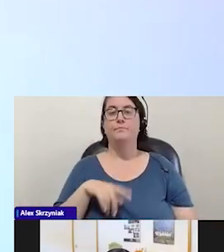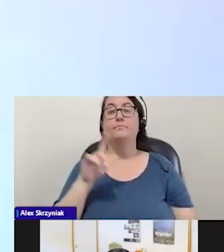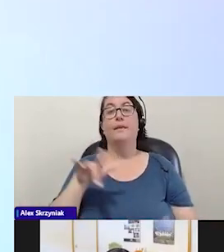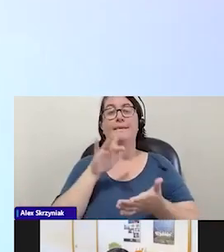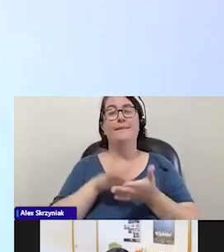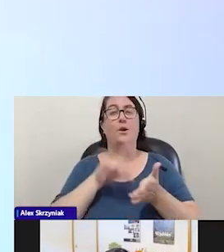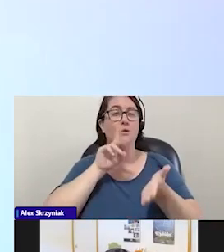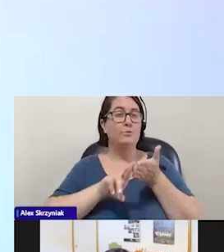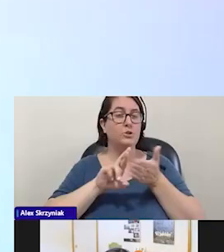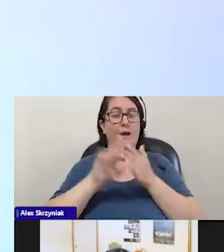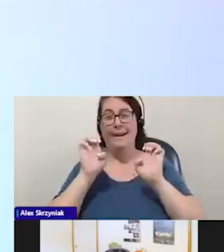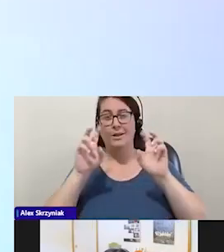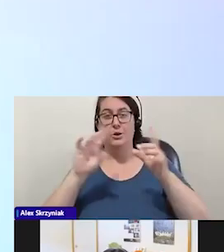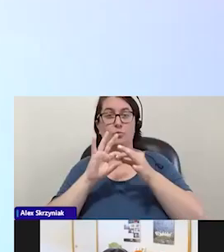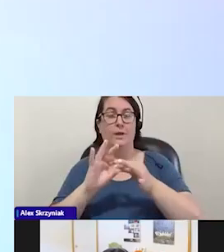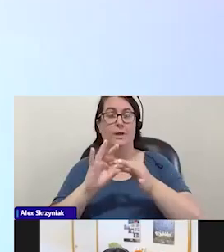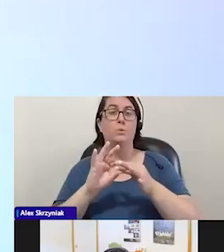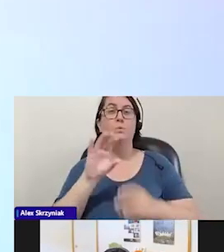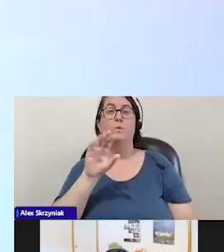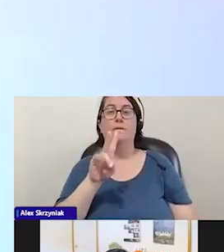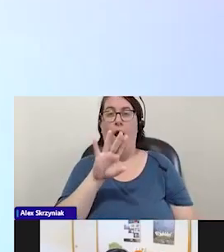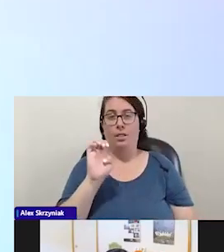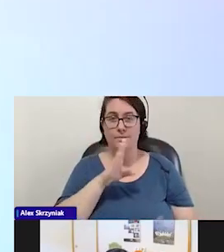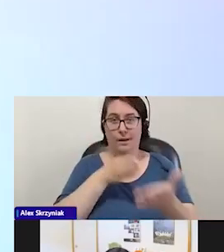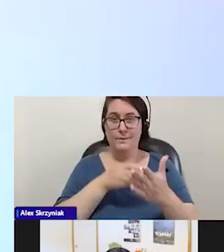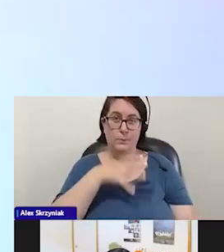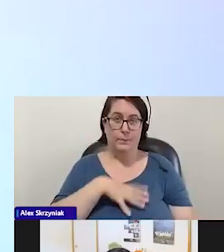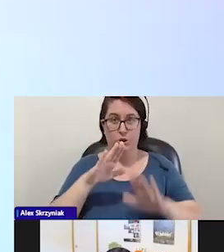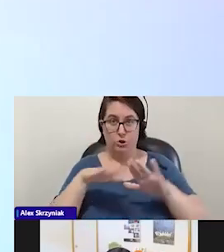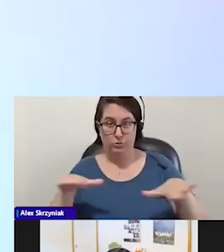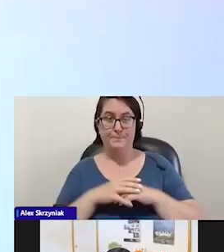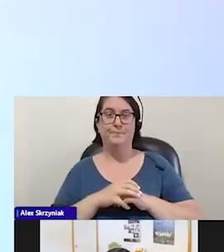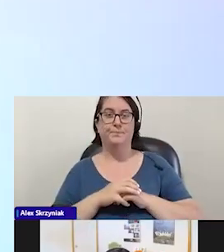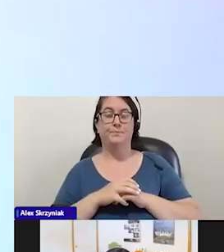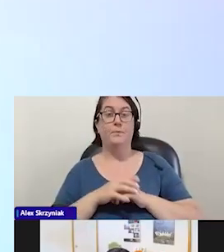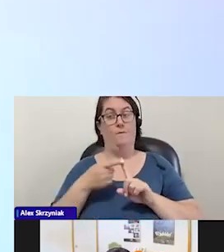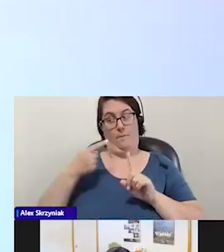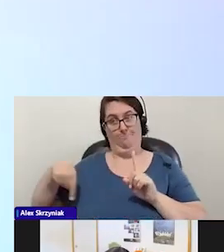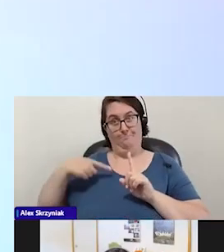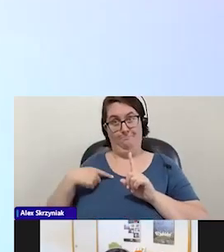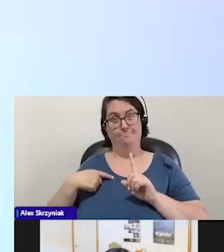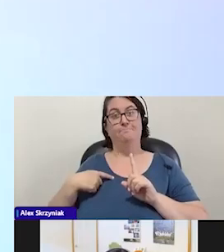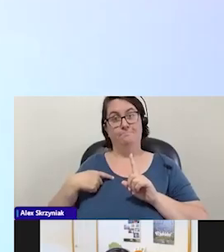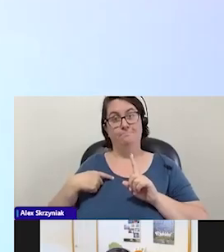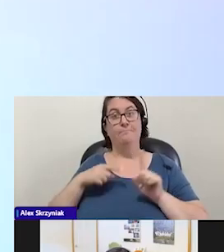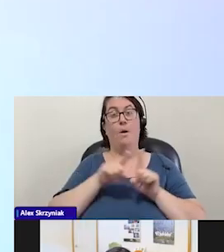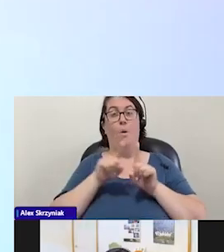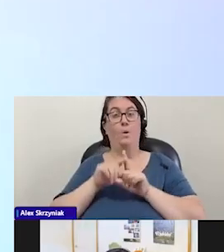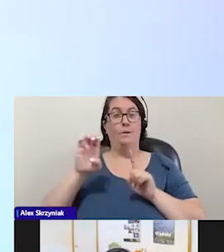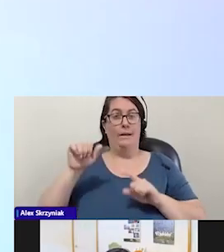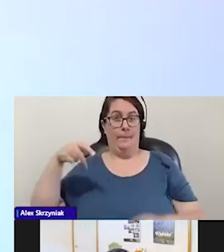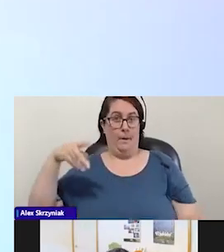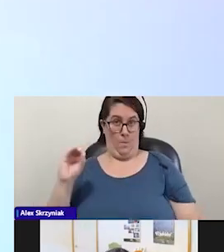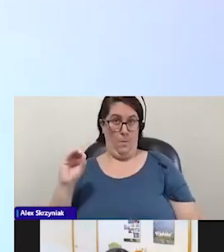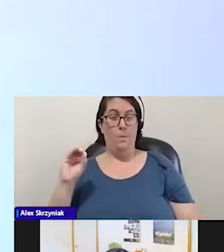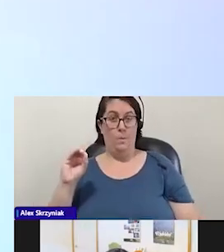and Education on Violence Against Women and Children. On behalf of the Learning Network and Elder Abuse Prevention